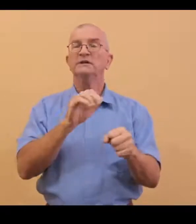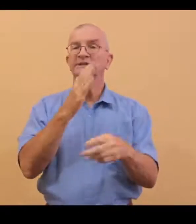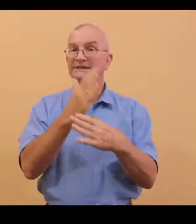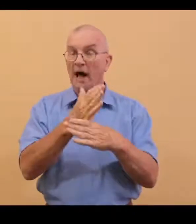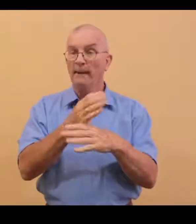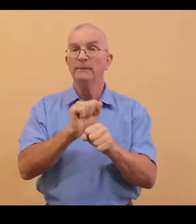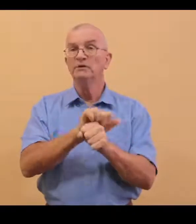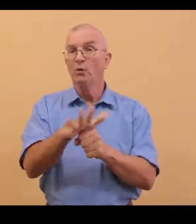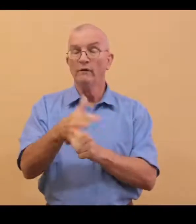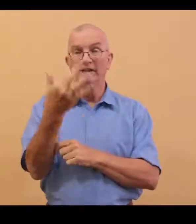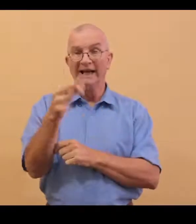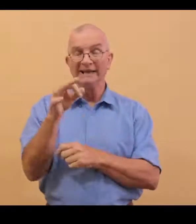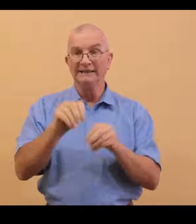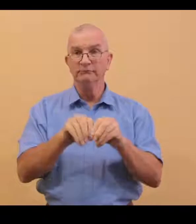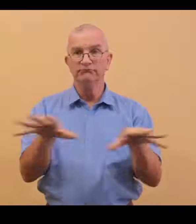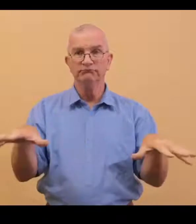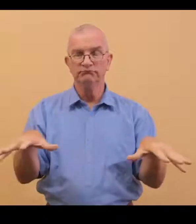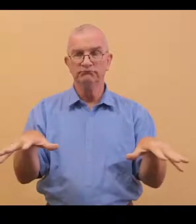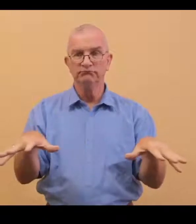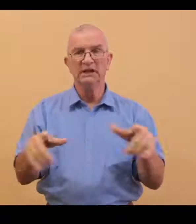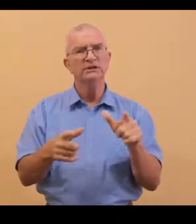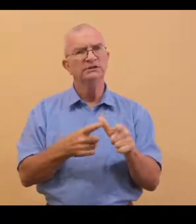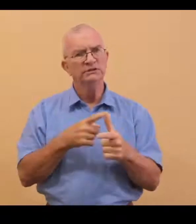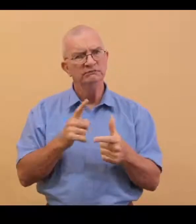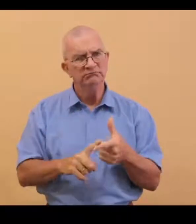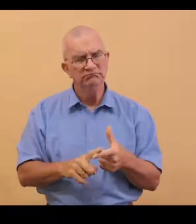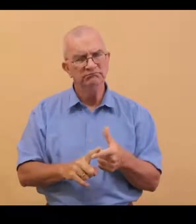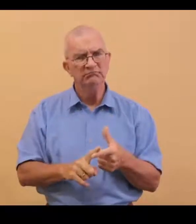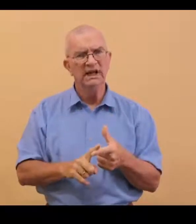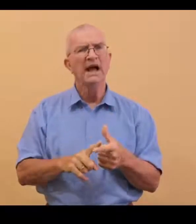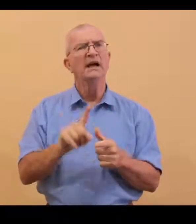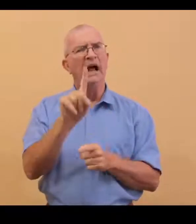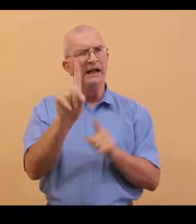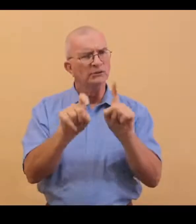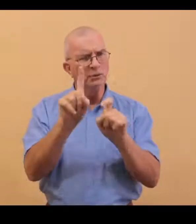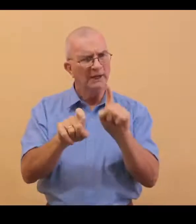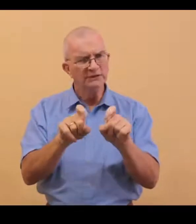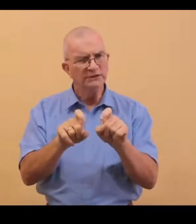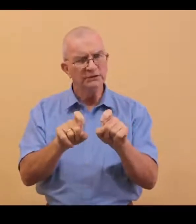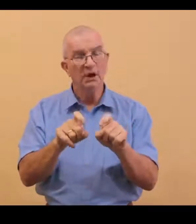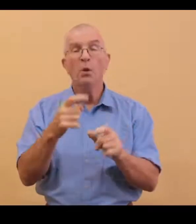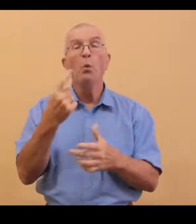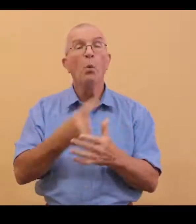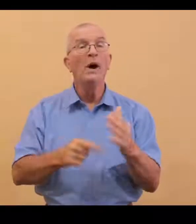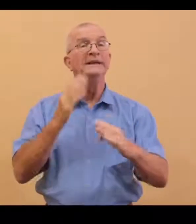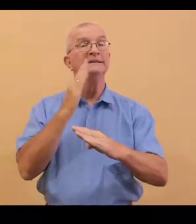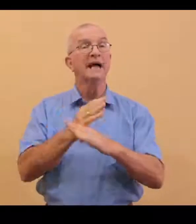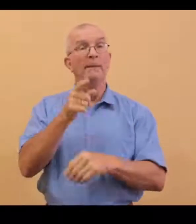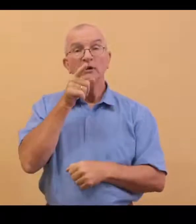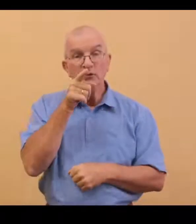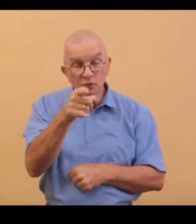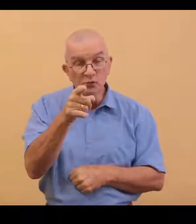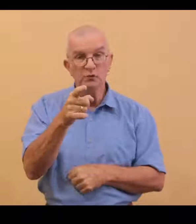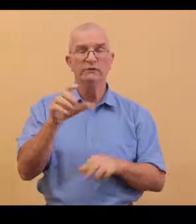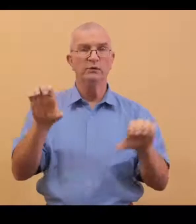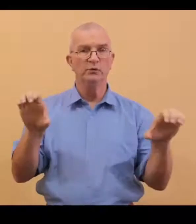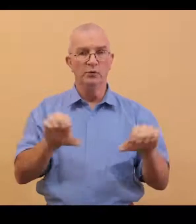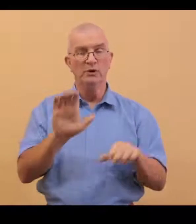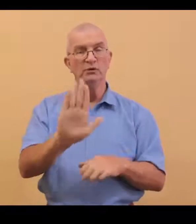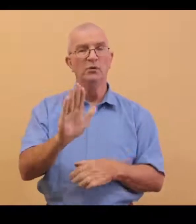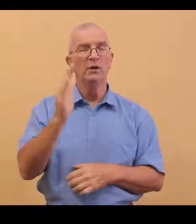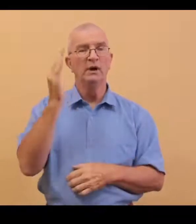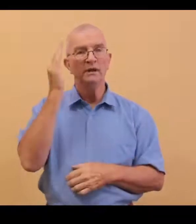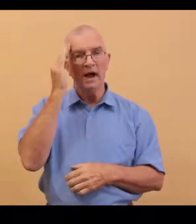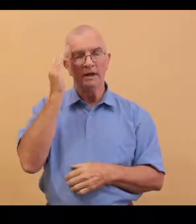of COVID-19. Therefore, it begs this question: what is preventing you from acting on your